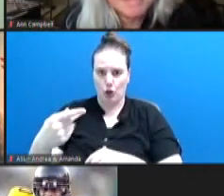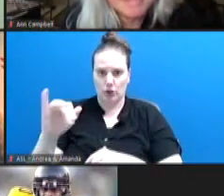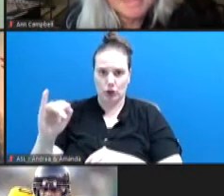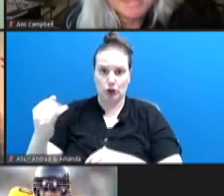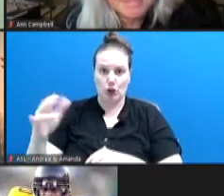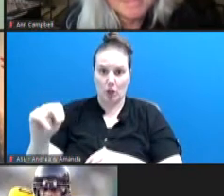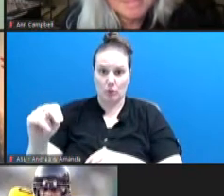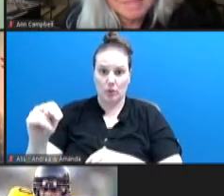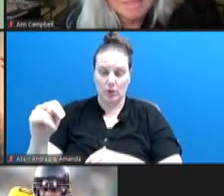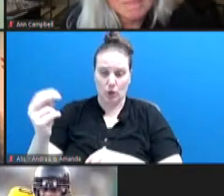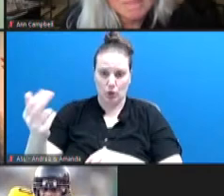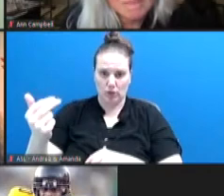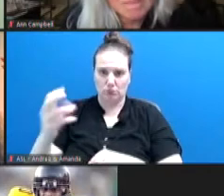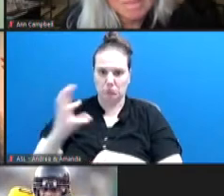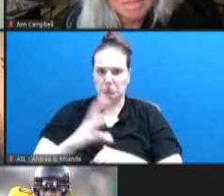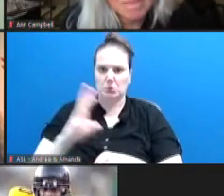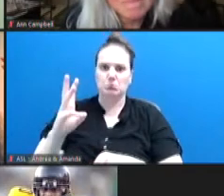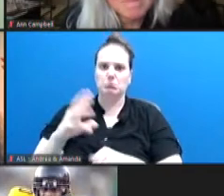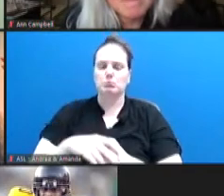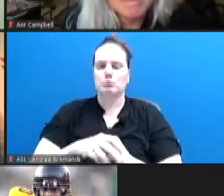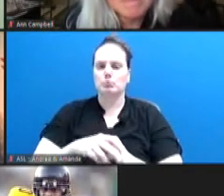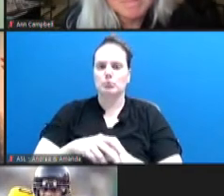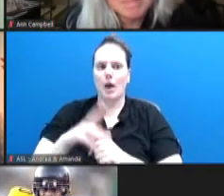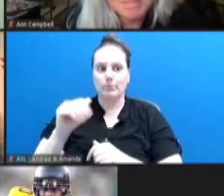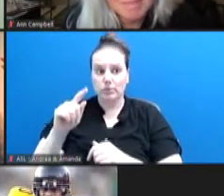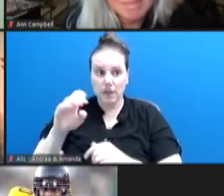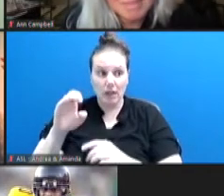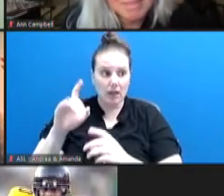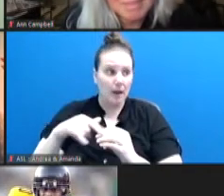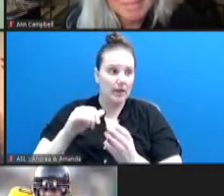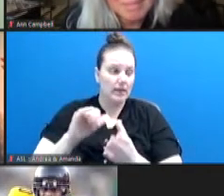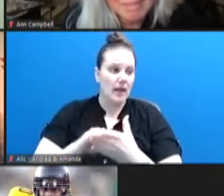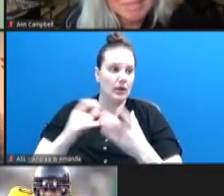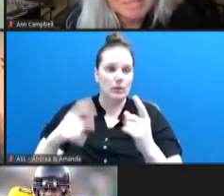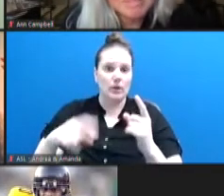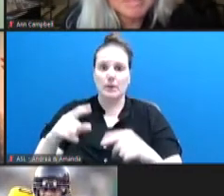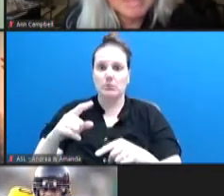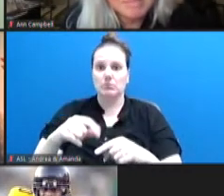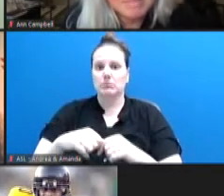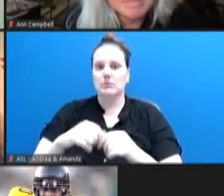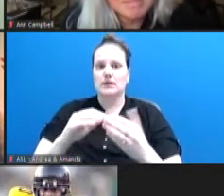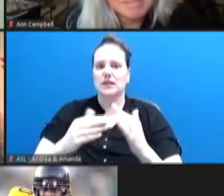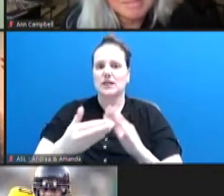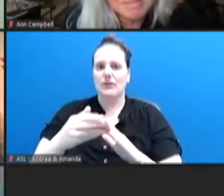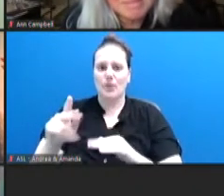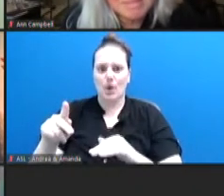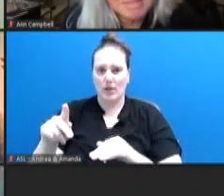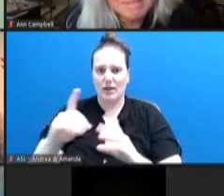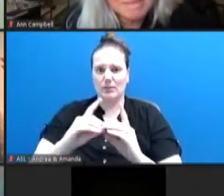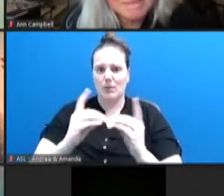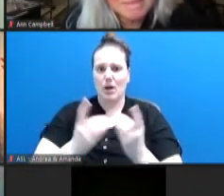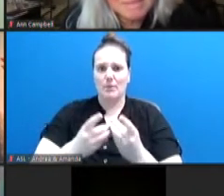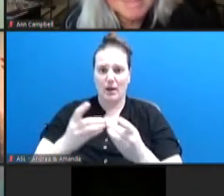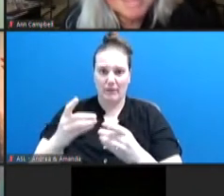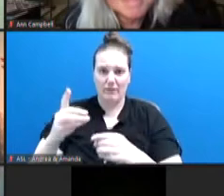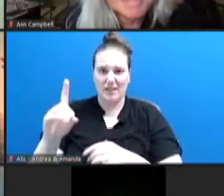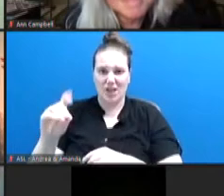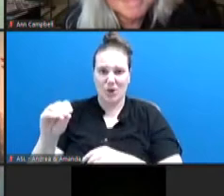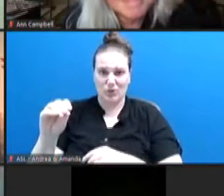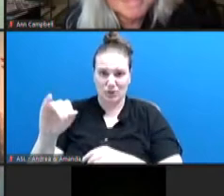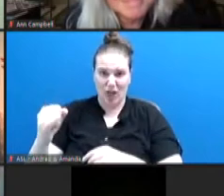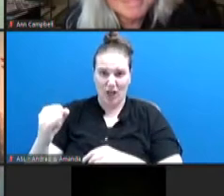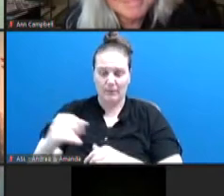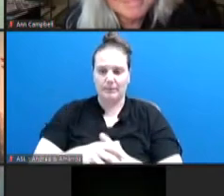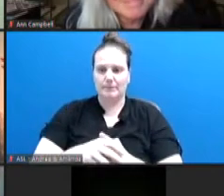p.m. Updates about the settlement agreement was provided by both the City of Portland and Department of Justice. I don't